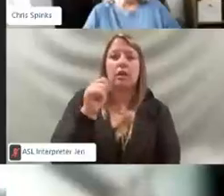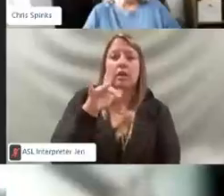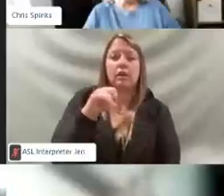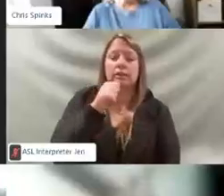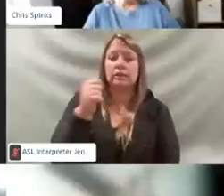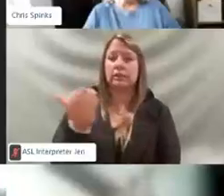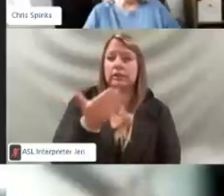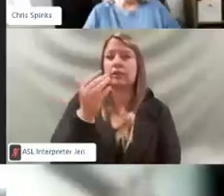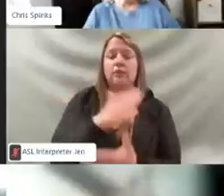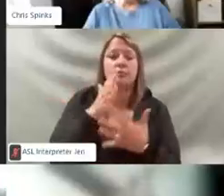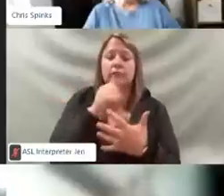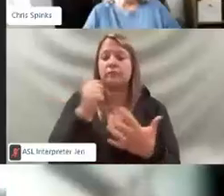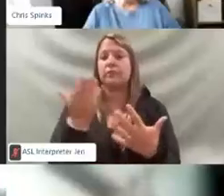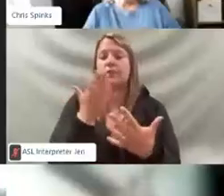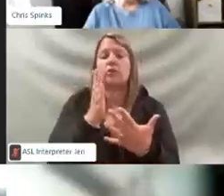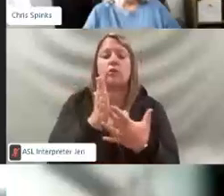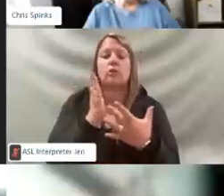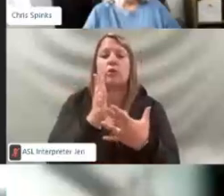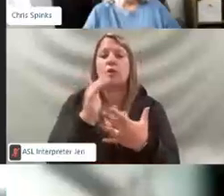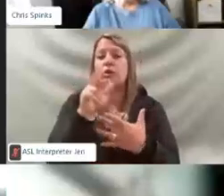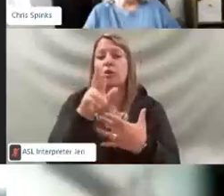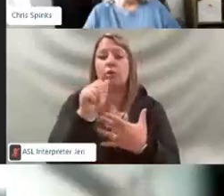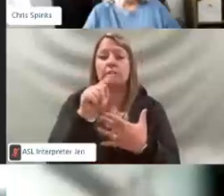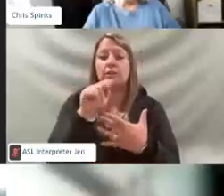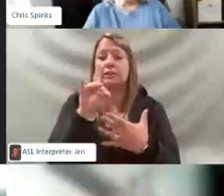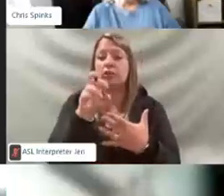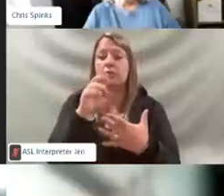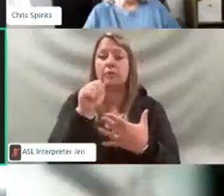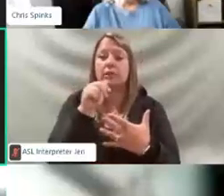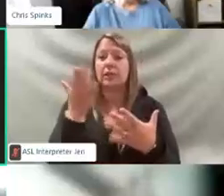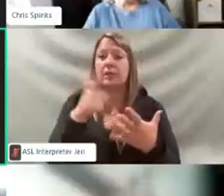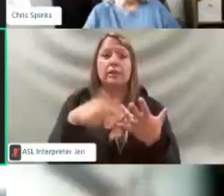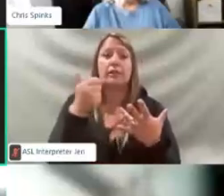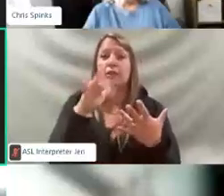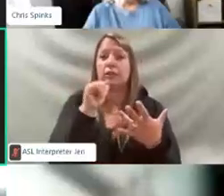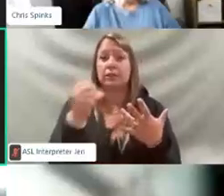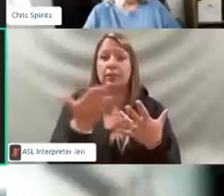is not here. Laura Titterman is not here, Gary's not.